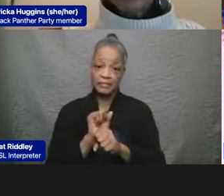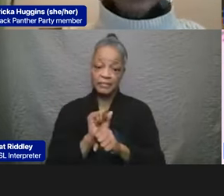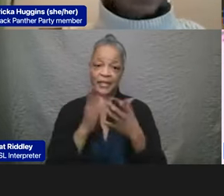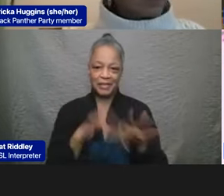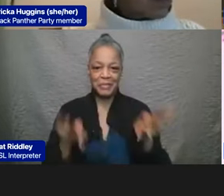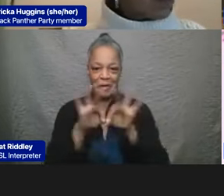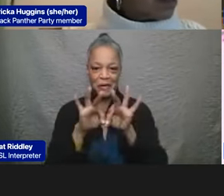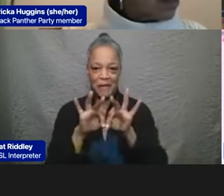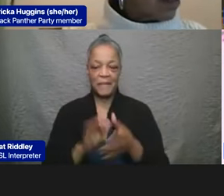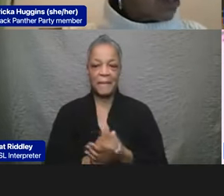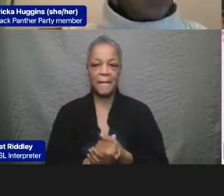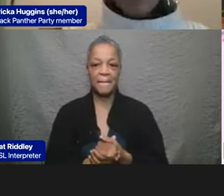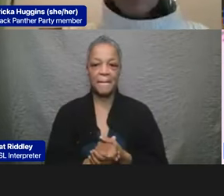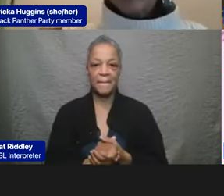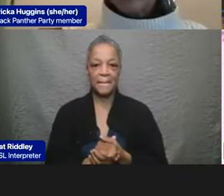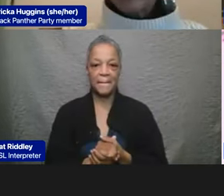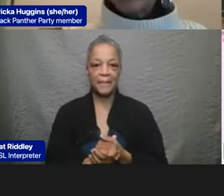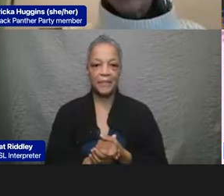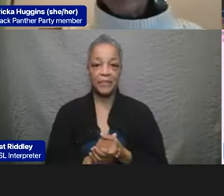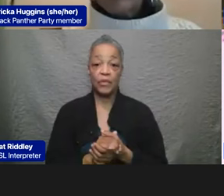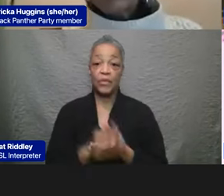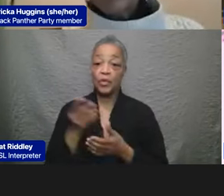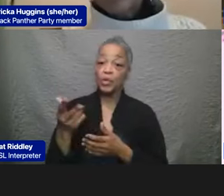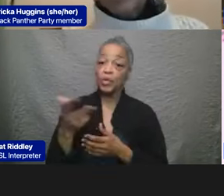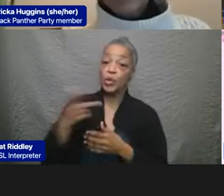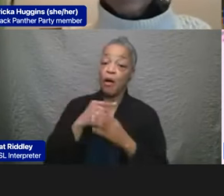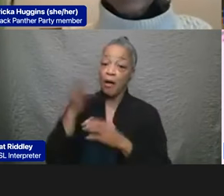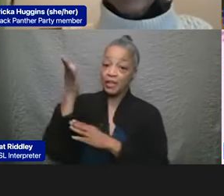important. You are speakers as well.